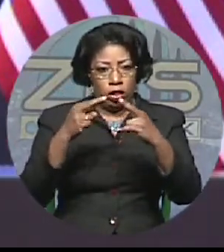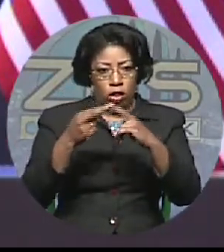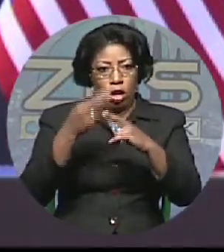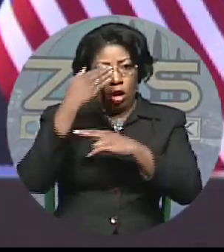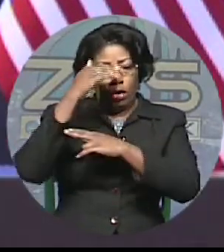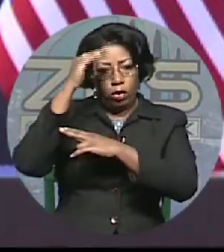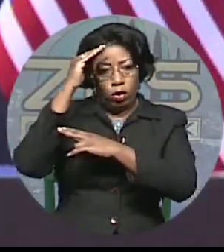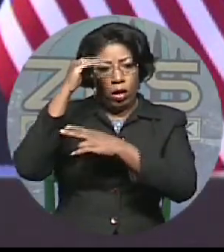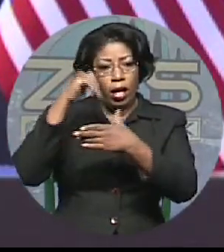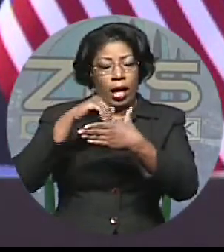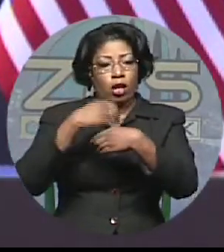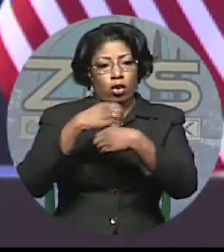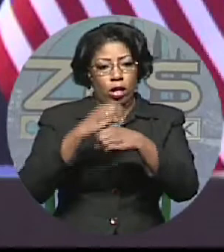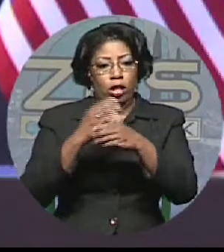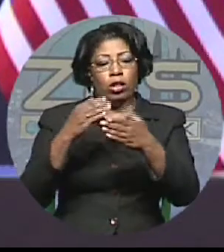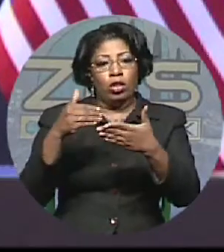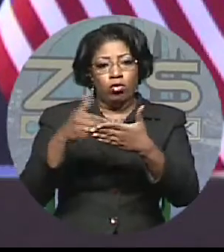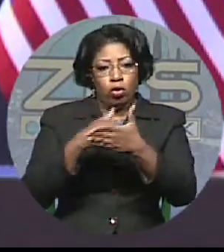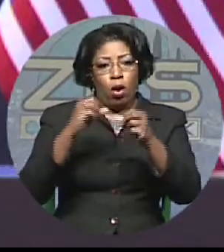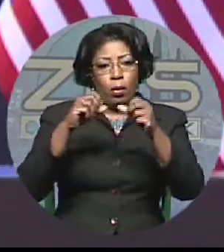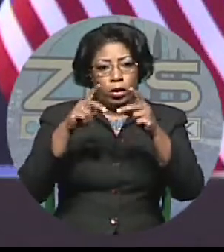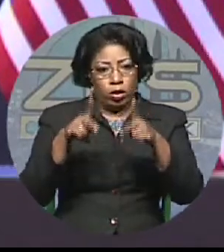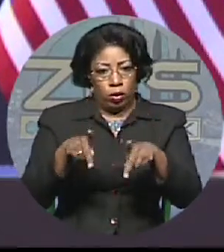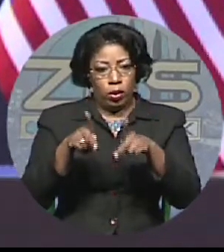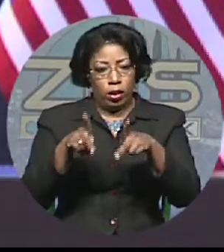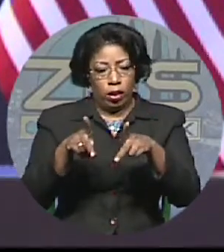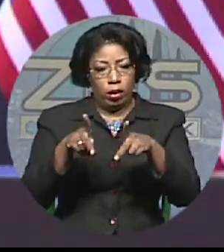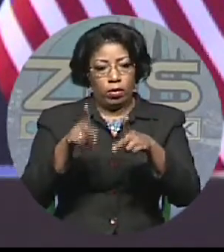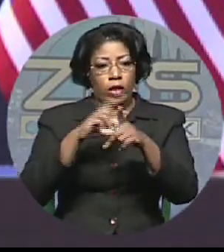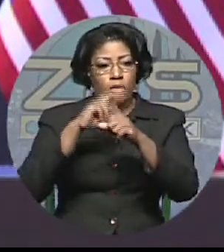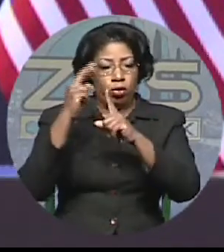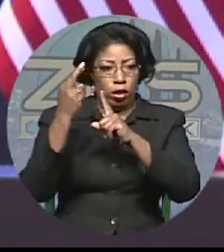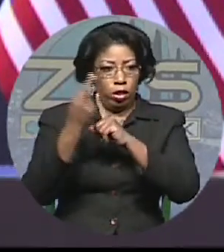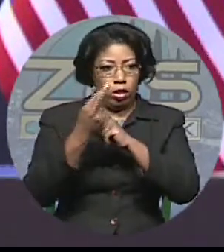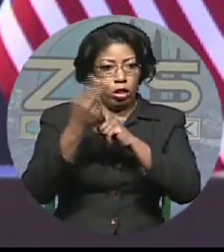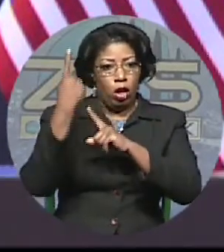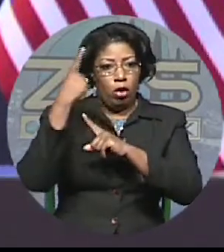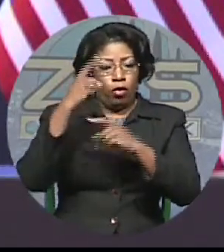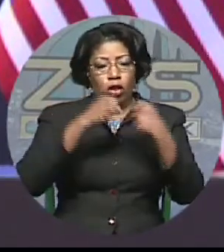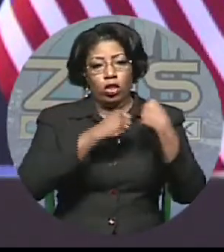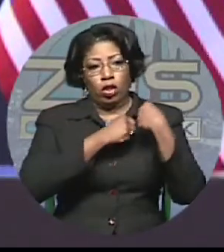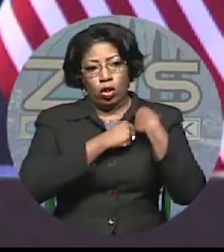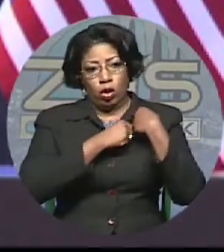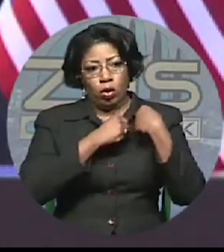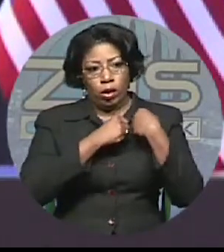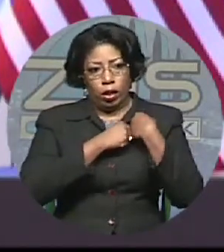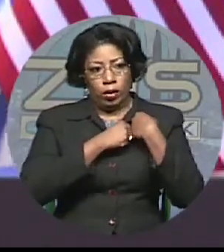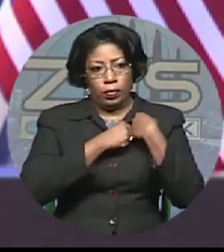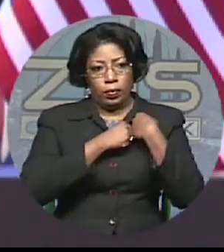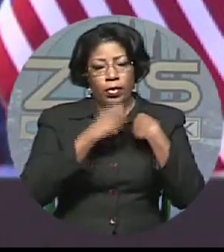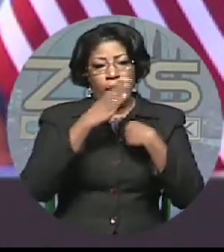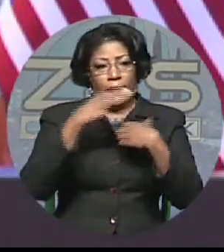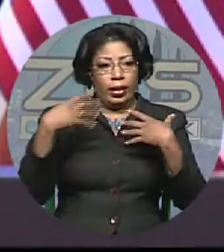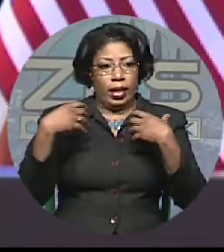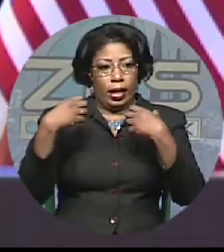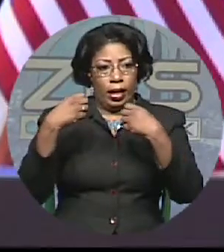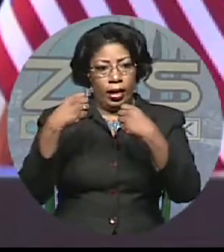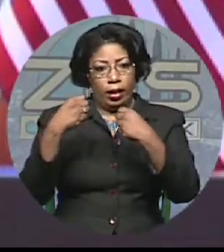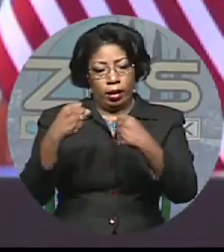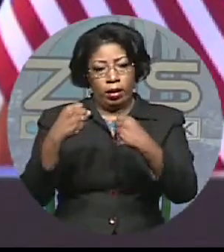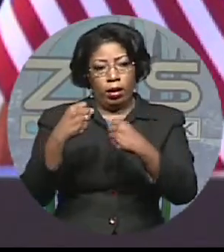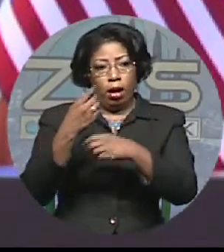create new opportunities for cooperation across our region for the security and prosperity and health and